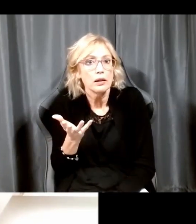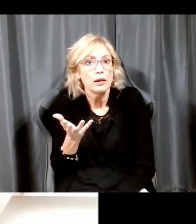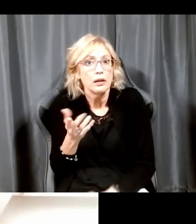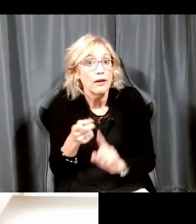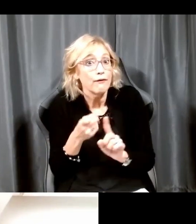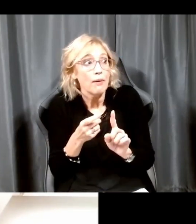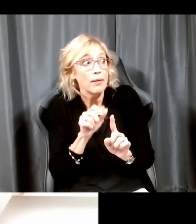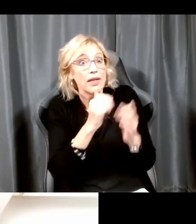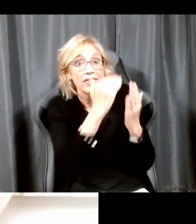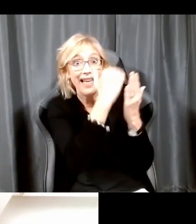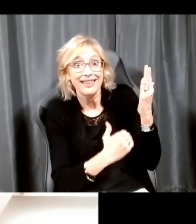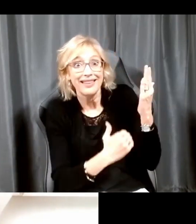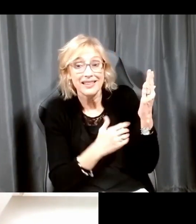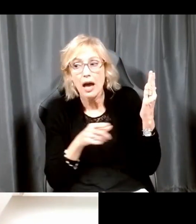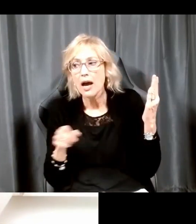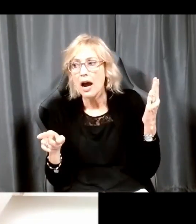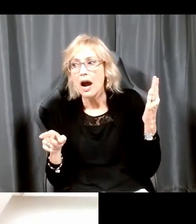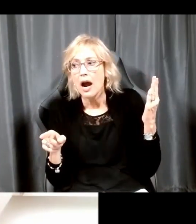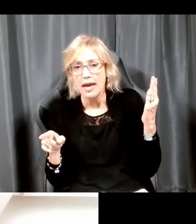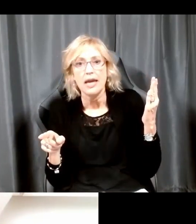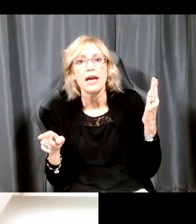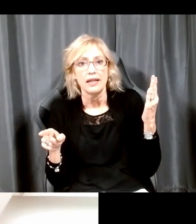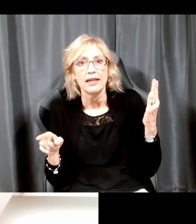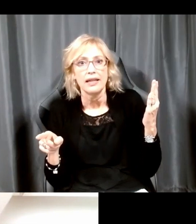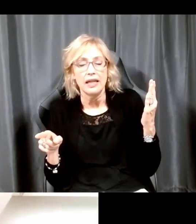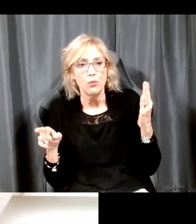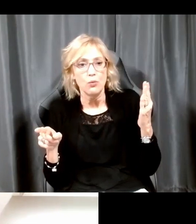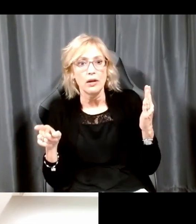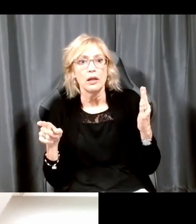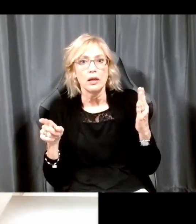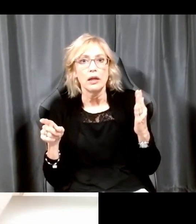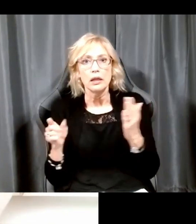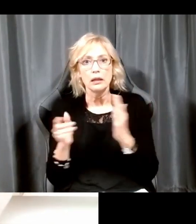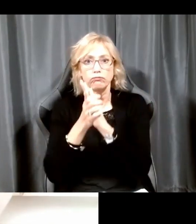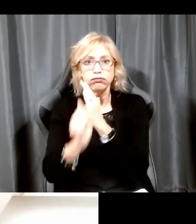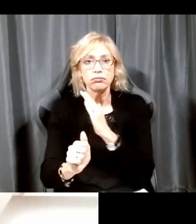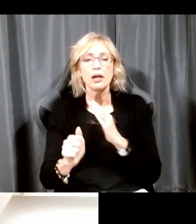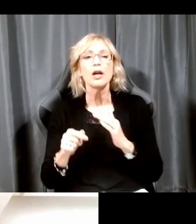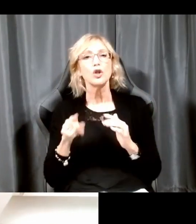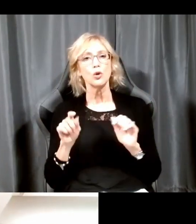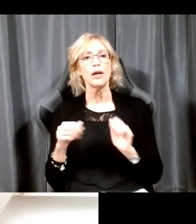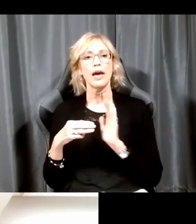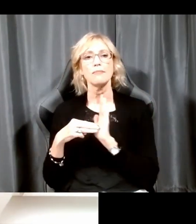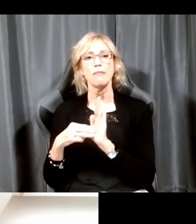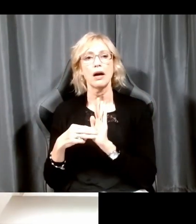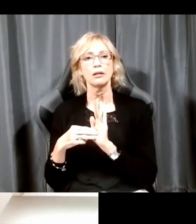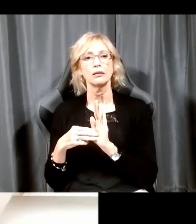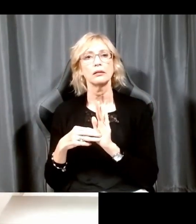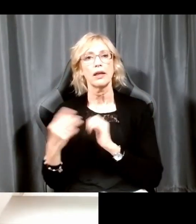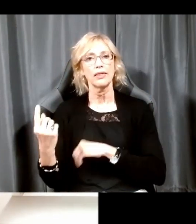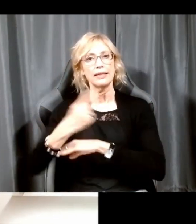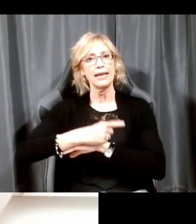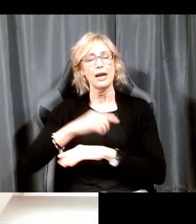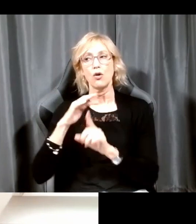10 characteristics that he's dominant in, right? You can go ahead and start modeling their day for them or